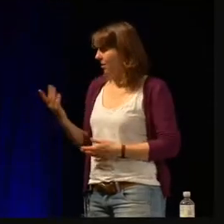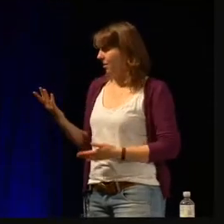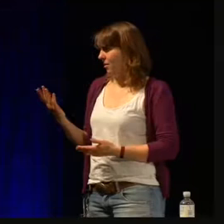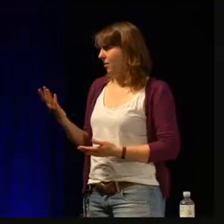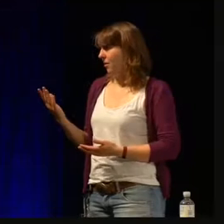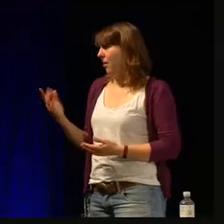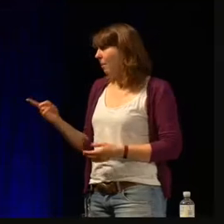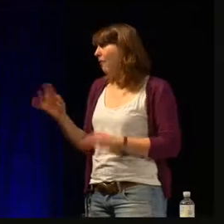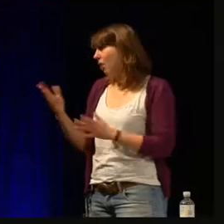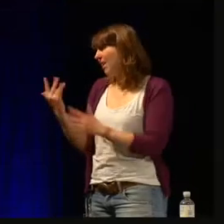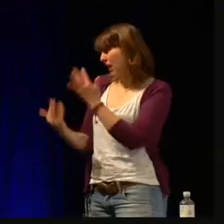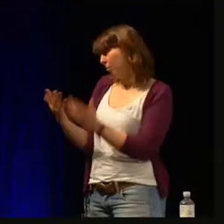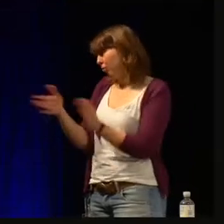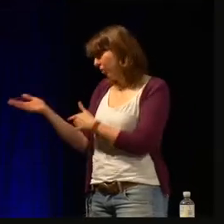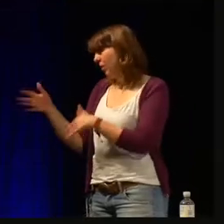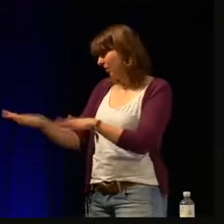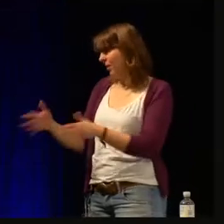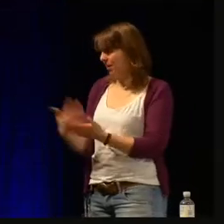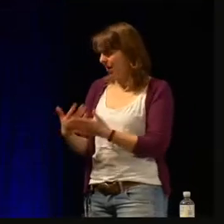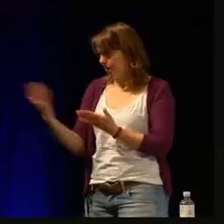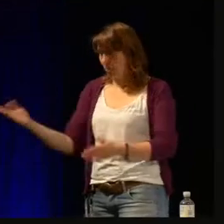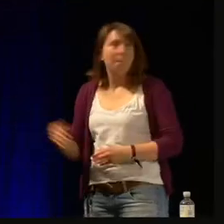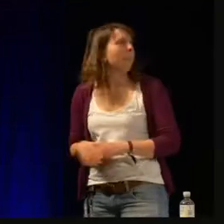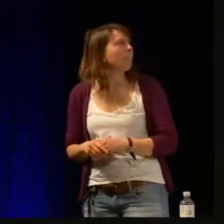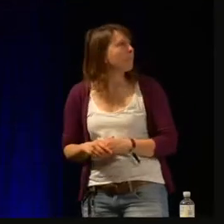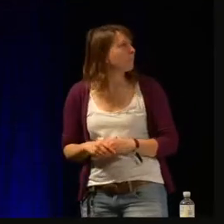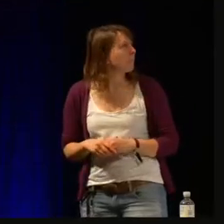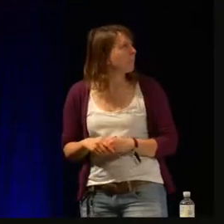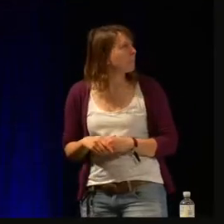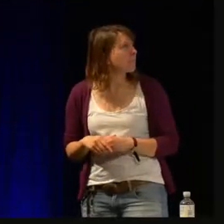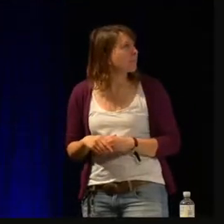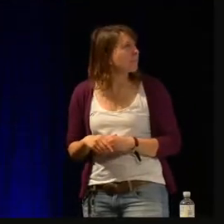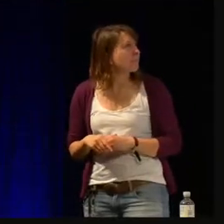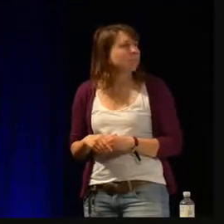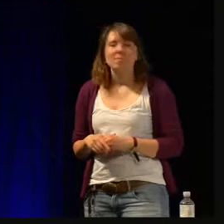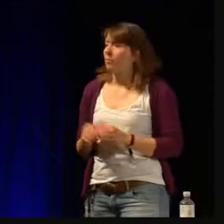in the media, but Google didn't quite explain exactly how that happened. So,